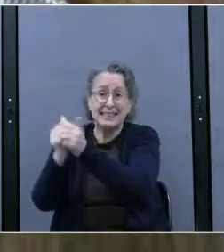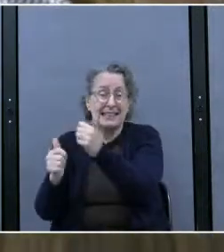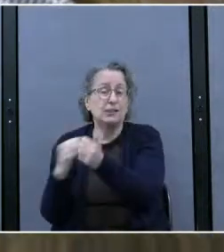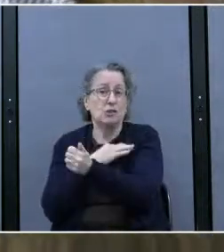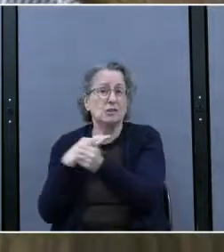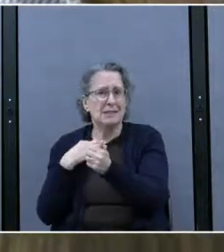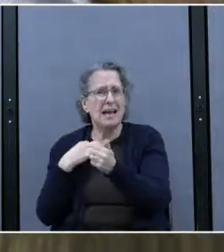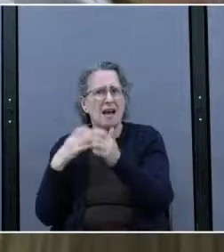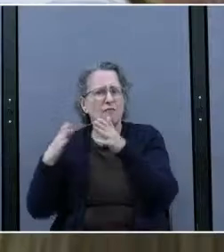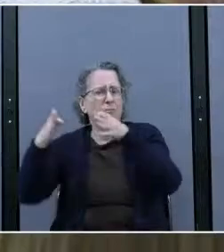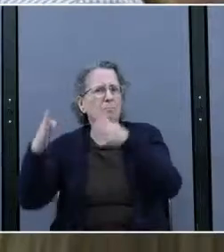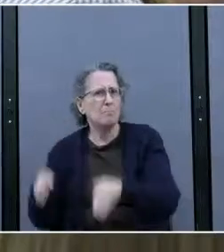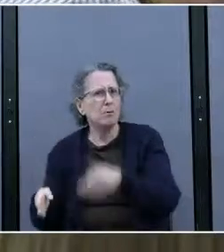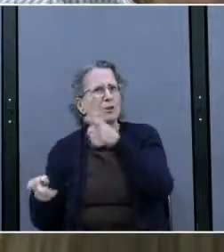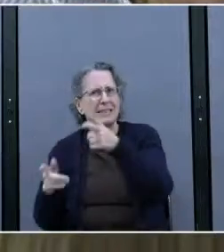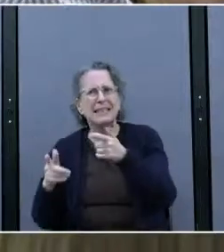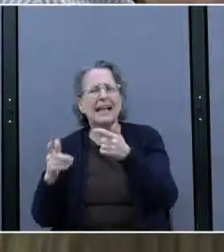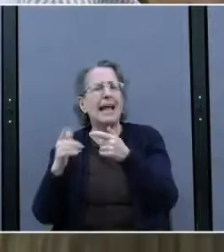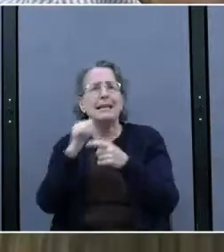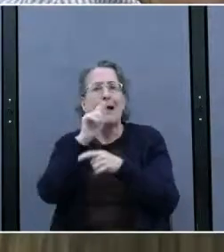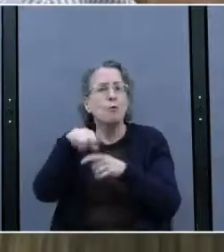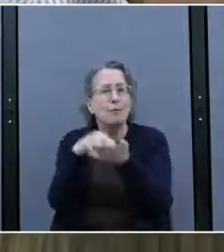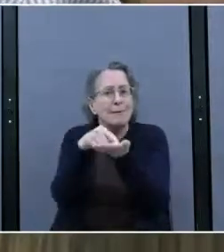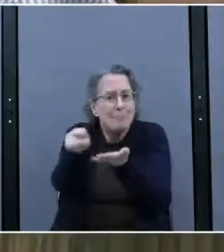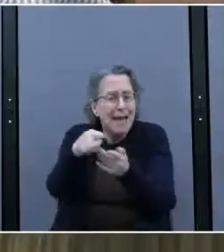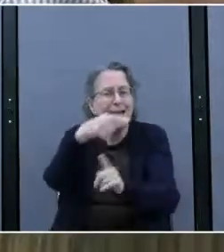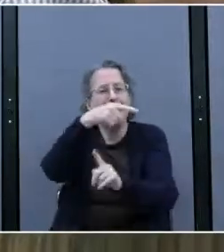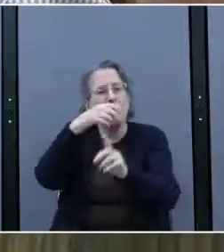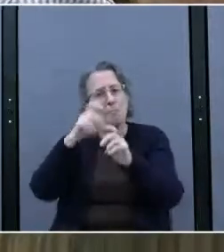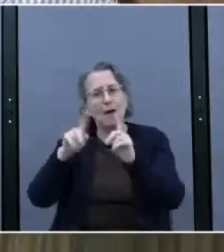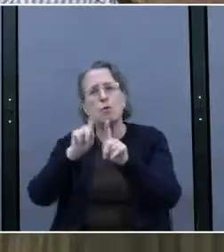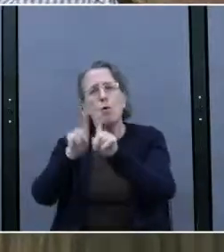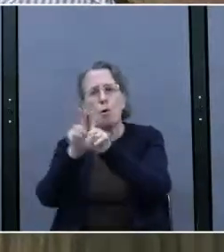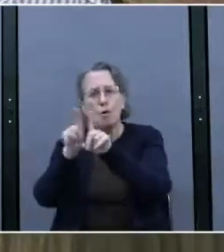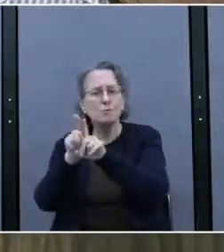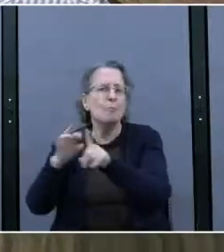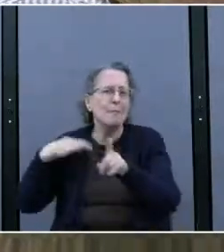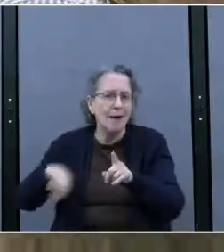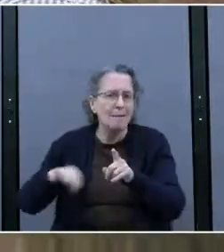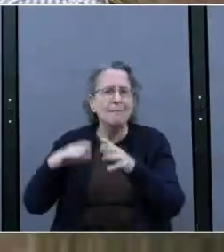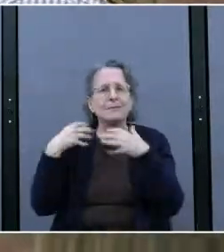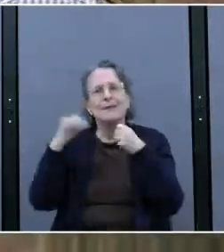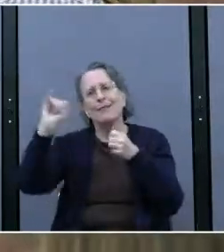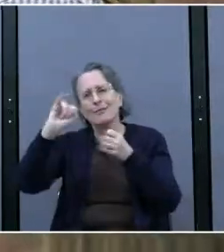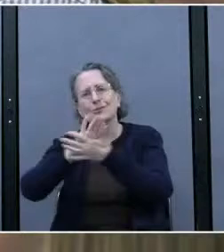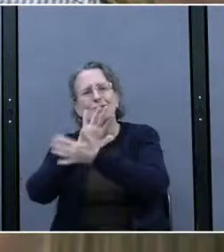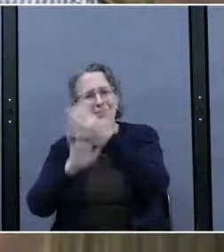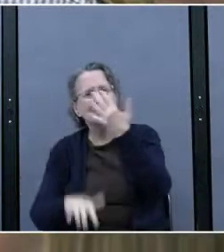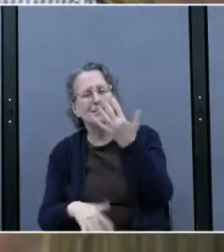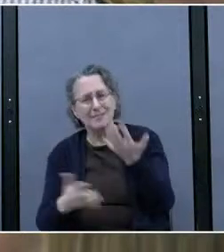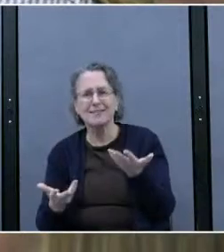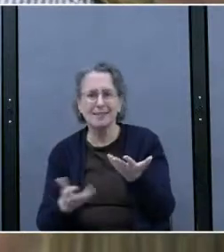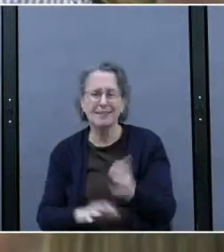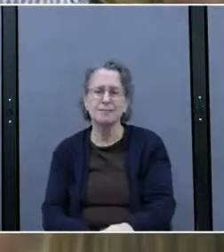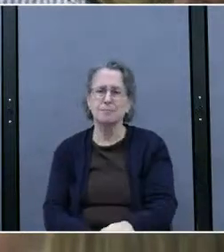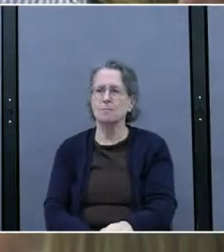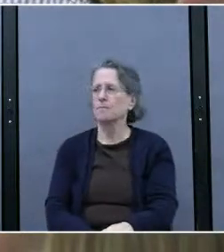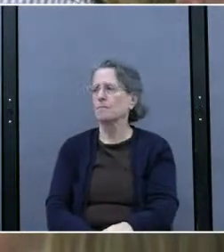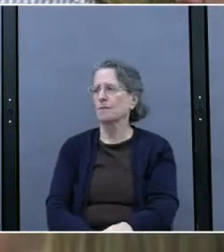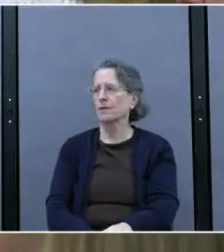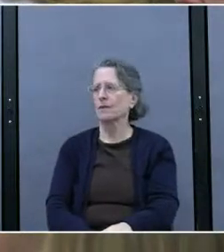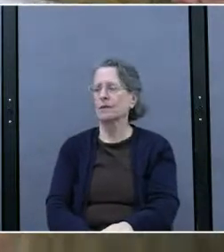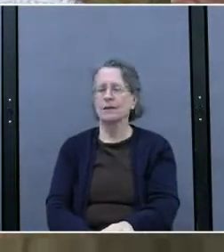for things that weren't approved in the budget, that's kind of what I'm looking for like about 5 years. Okay.